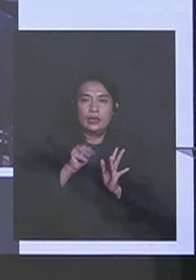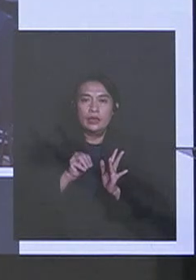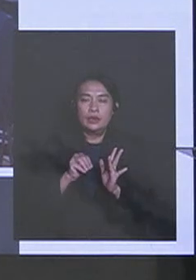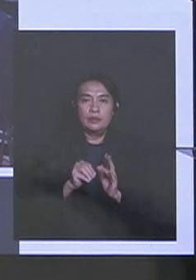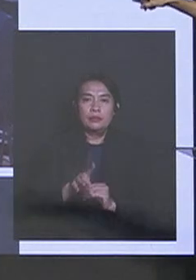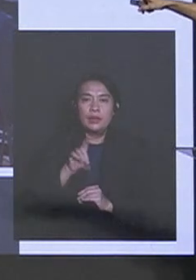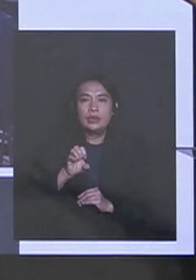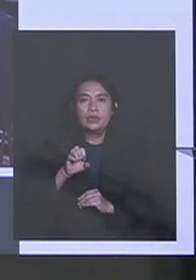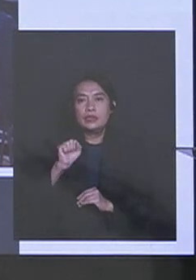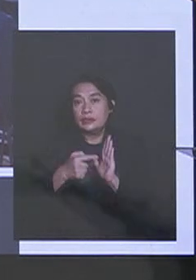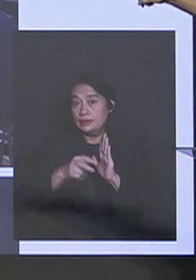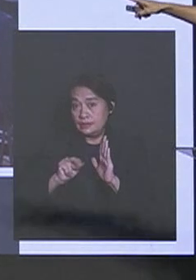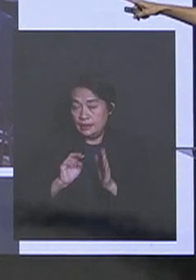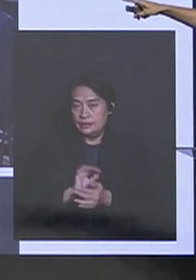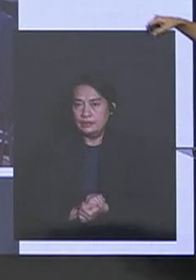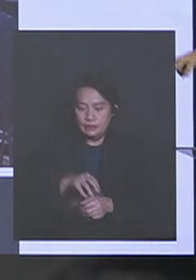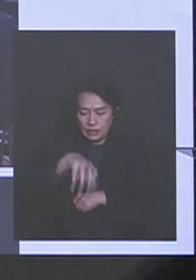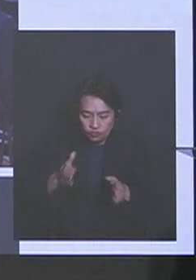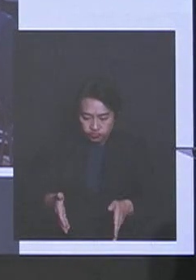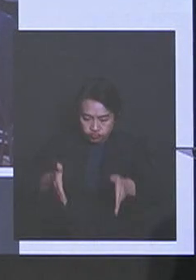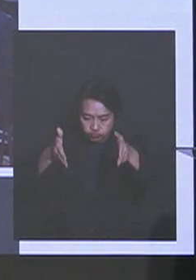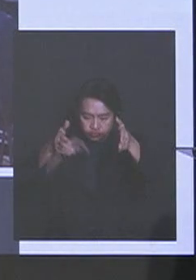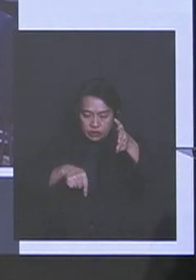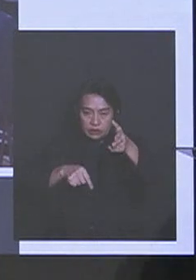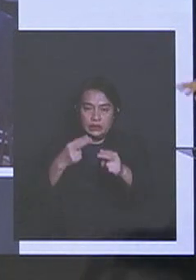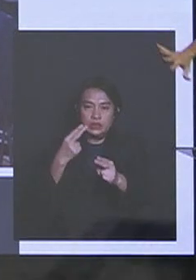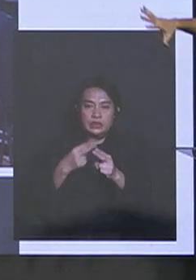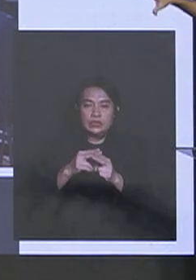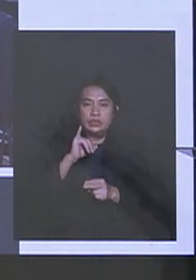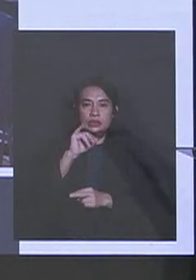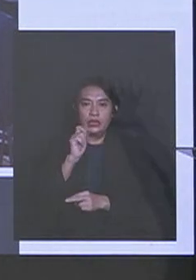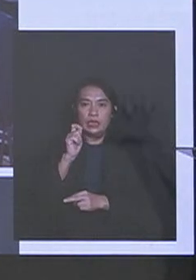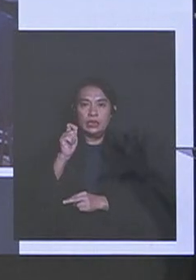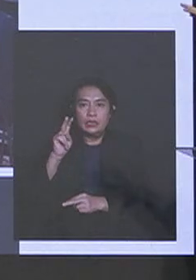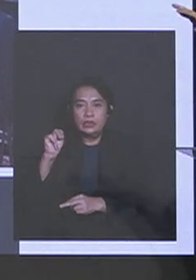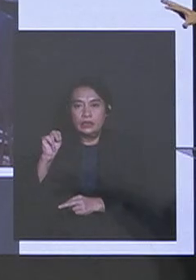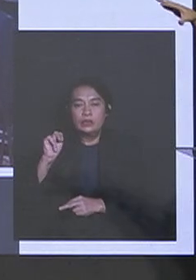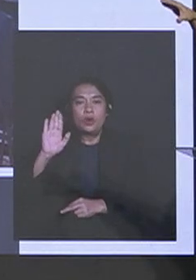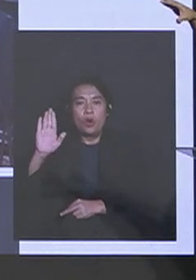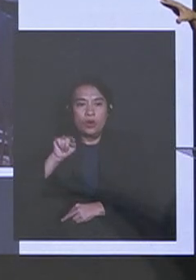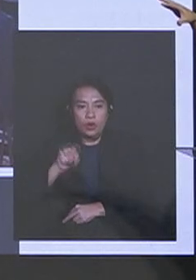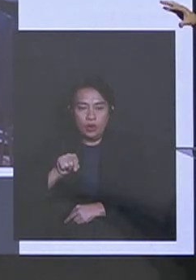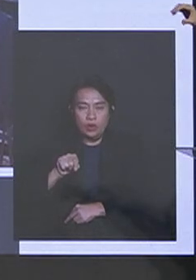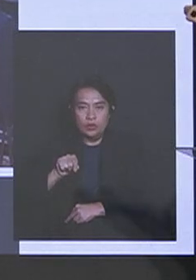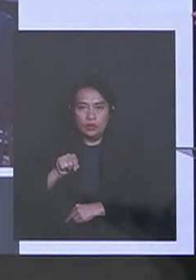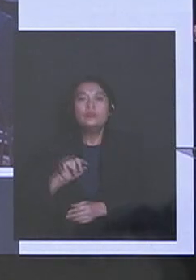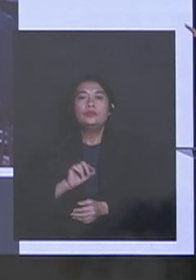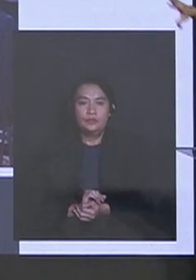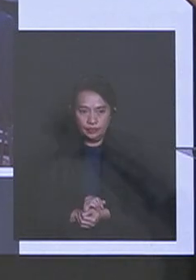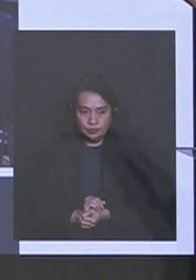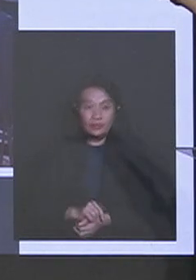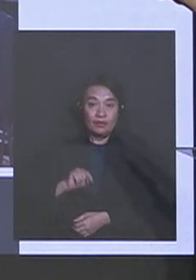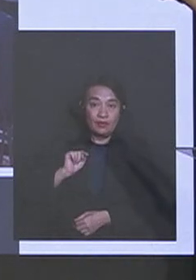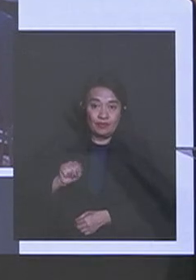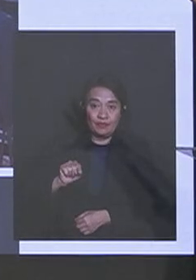the Flatiron building, you can just see on the left-hand side. This was all essentially a highway.